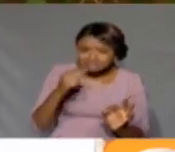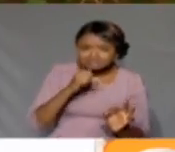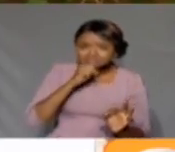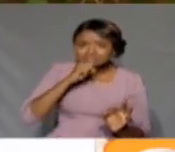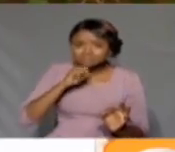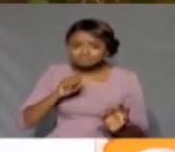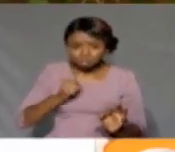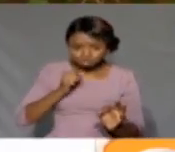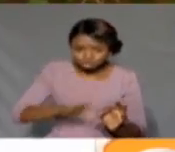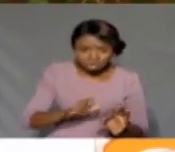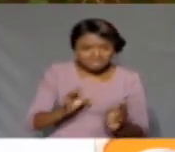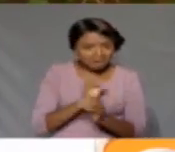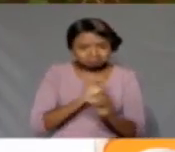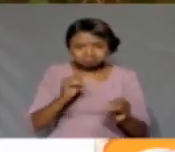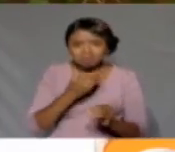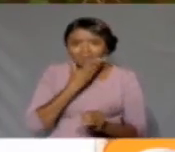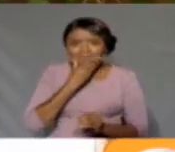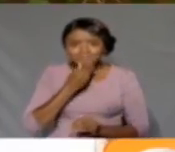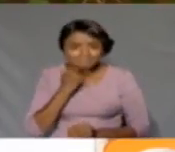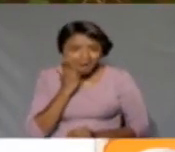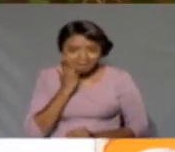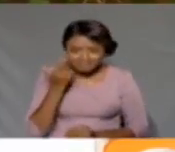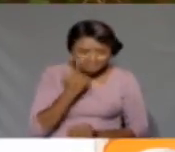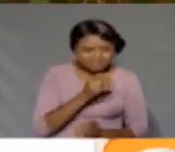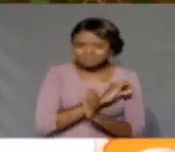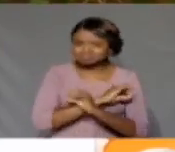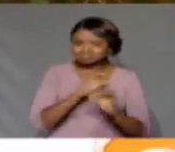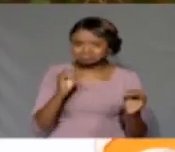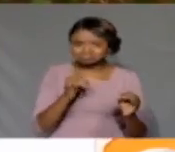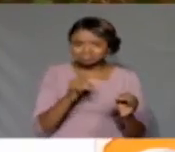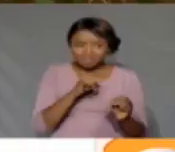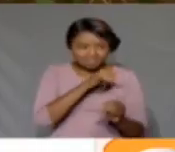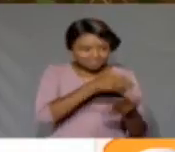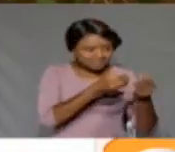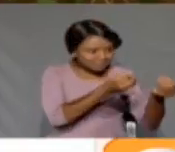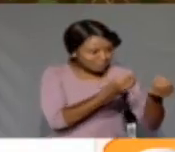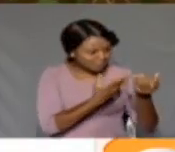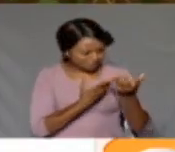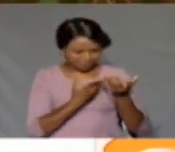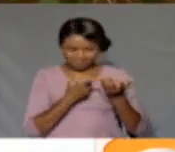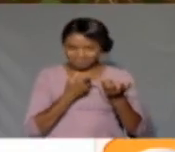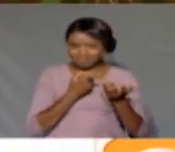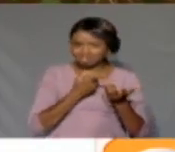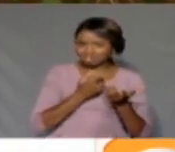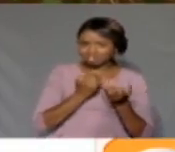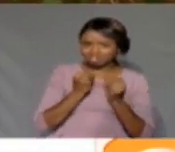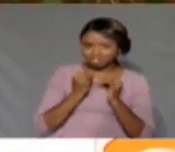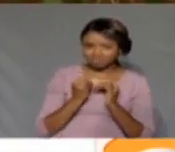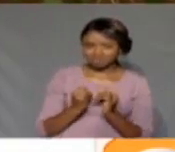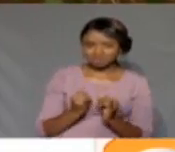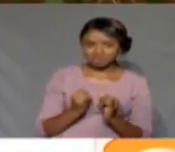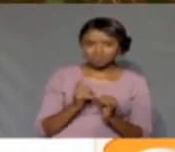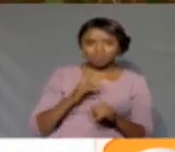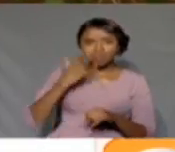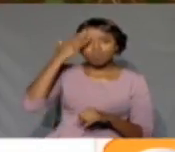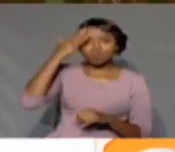hakuonekana. Kutoka wakati huo wote, hii ripoti imekuja kuchulikana